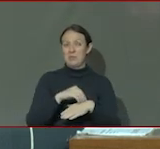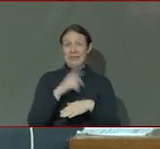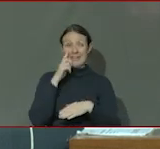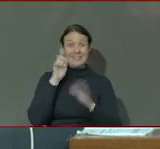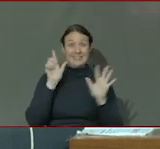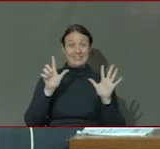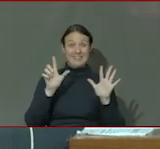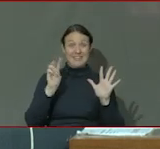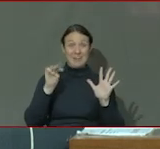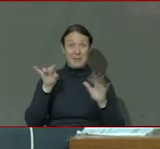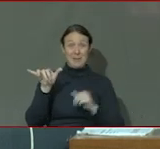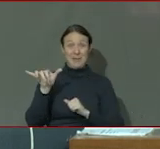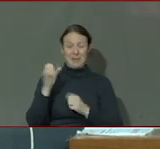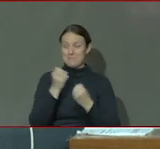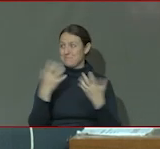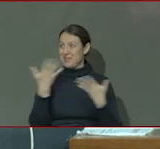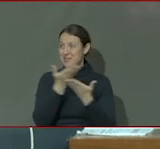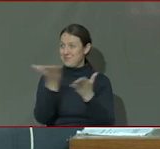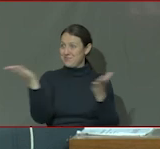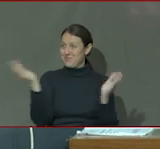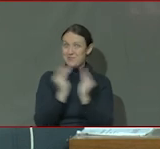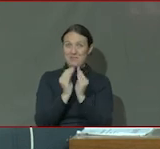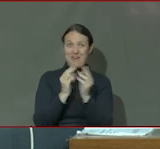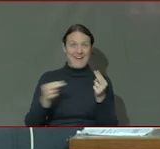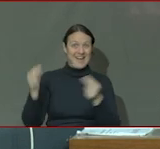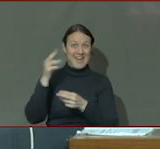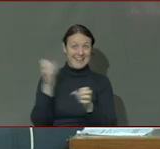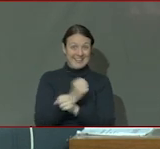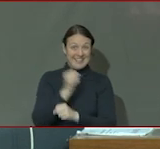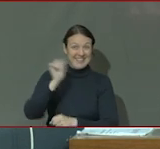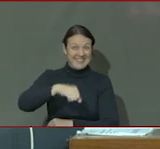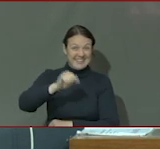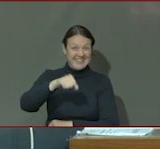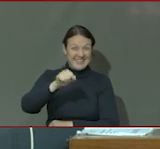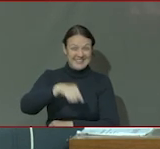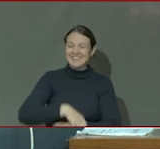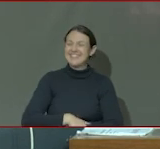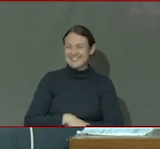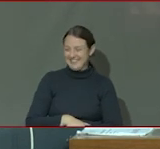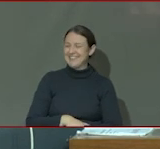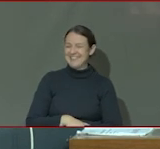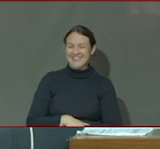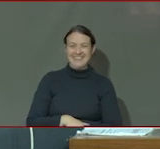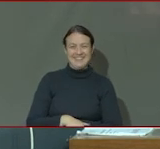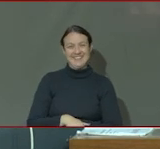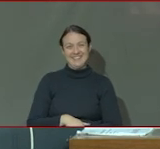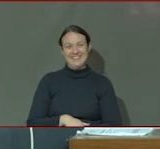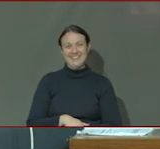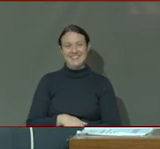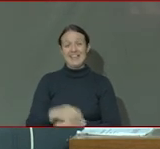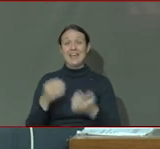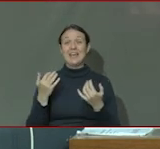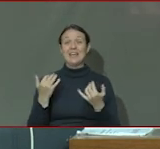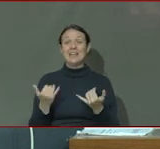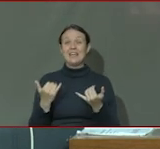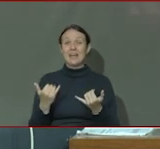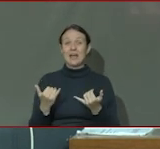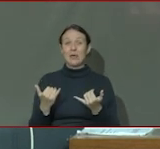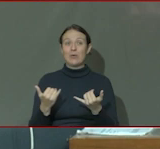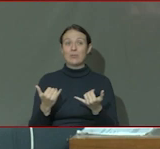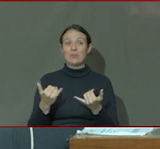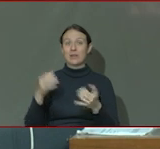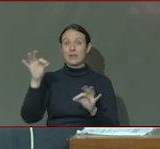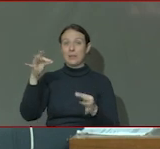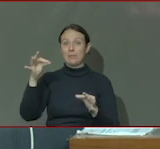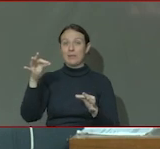May, there's a lot of success coming for you. All right. People, now I want you to turn this page, the